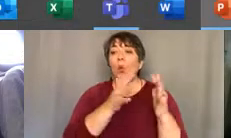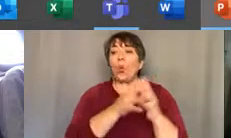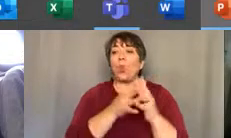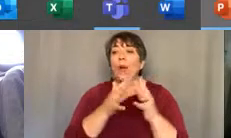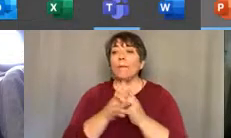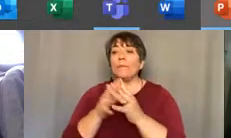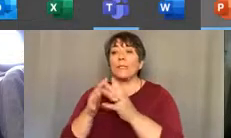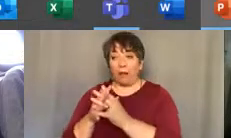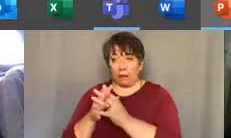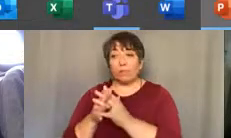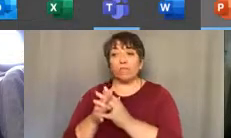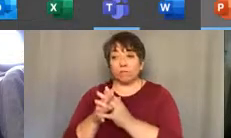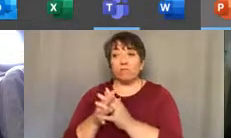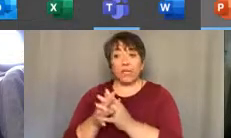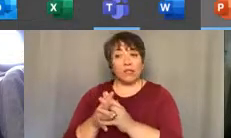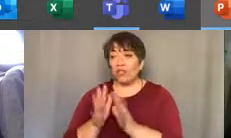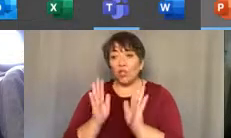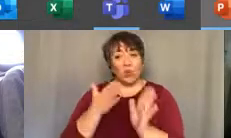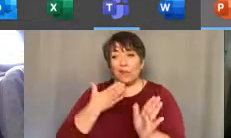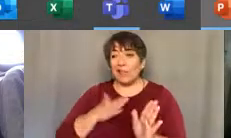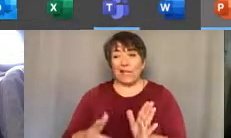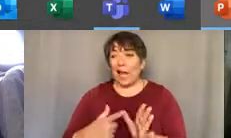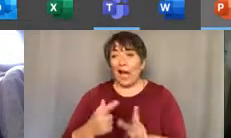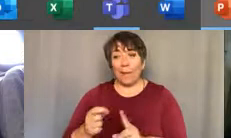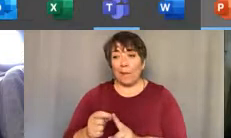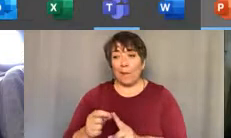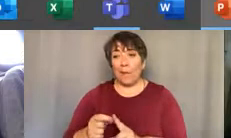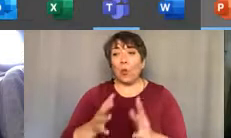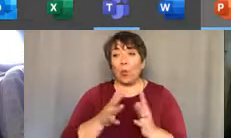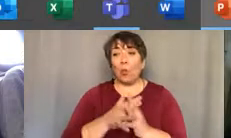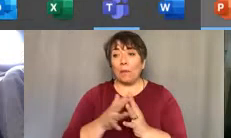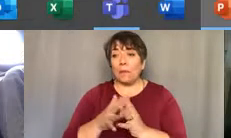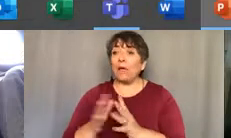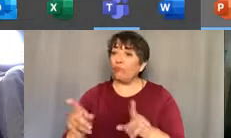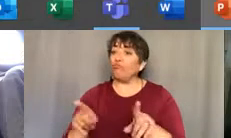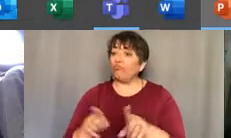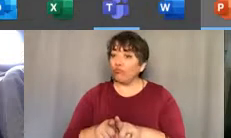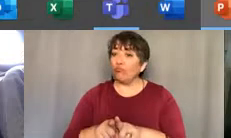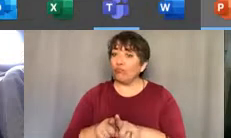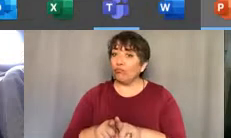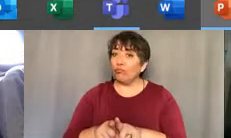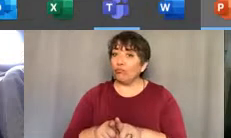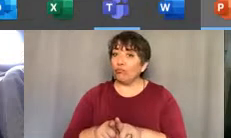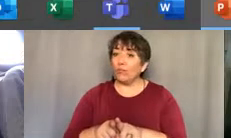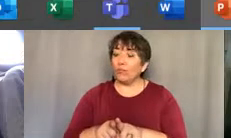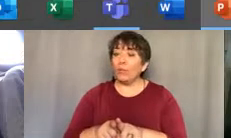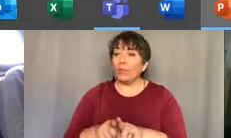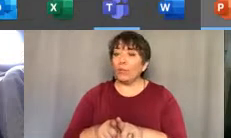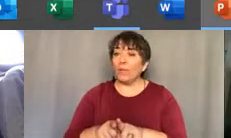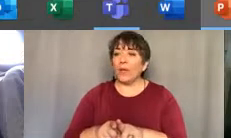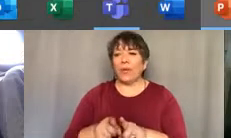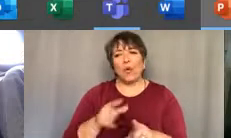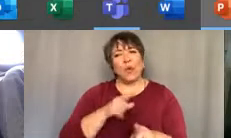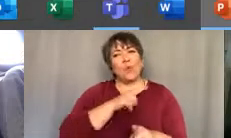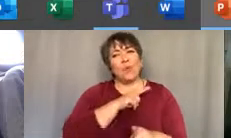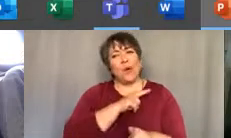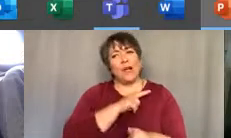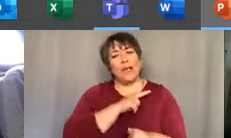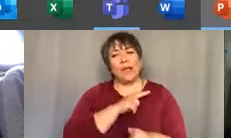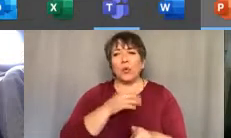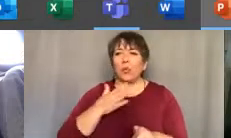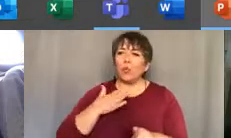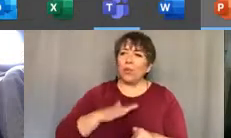of the national incentives for the NHS app or website is to really give patient empowerment back to patients so they